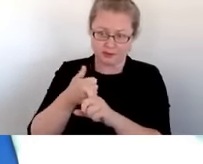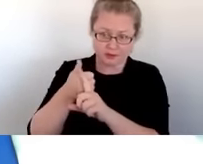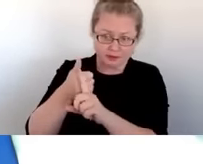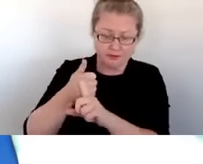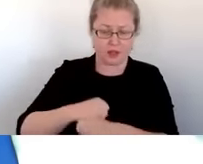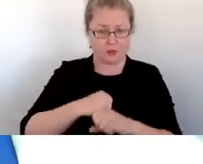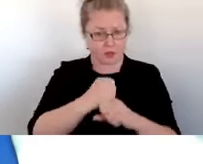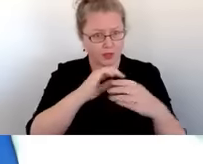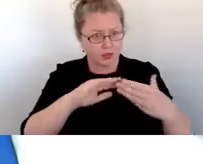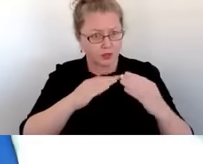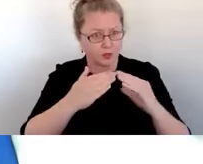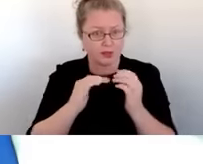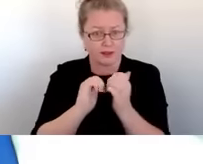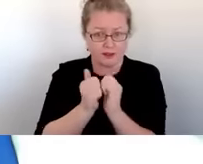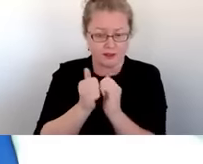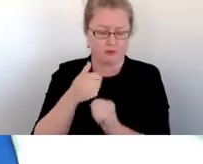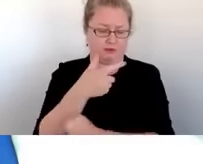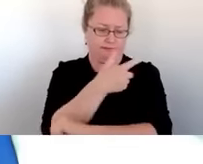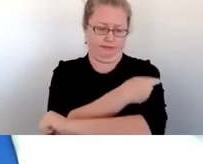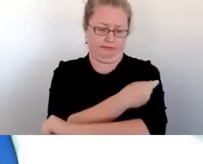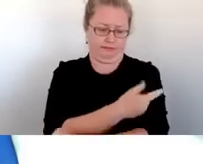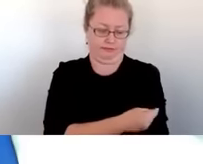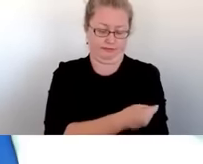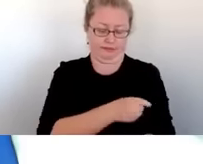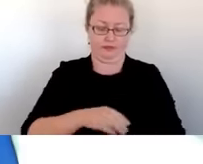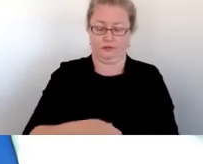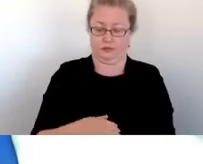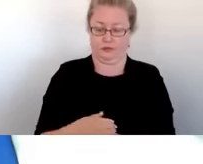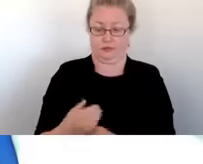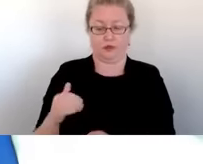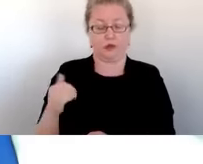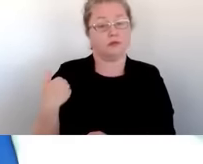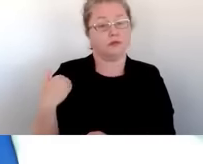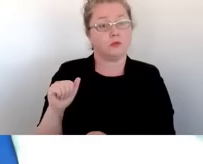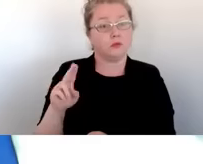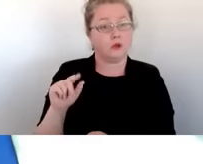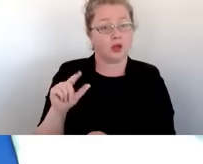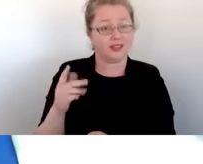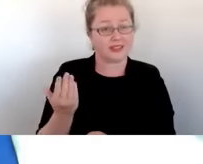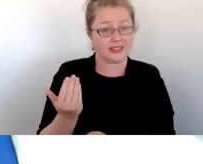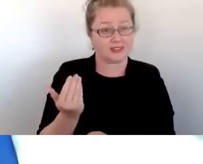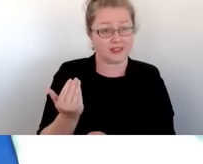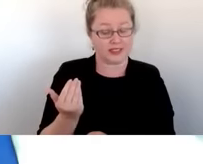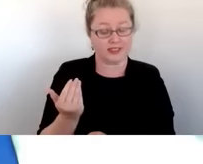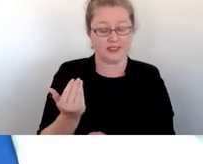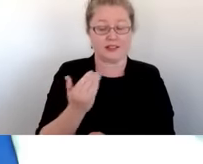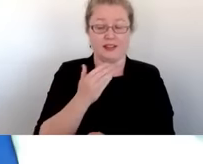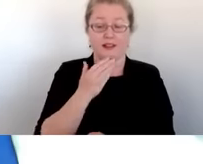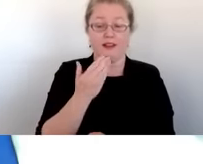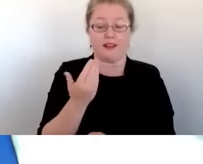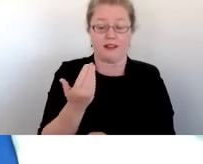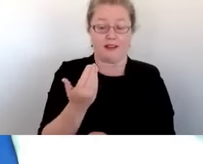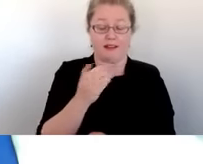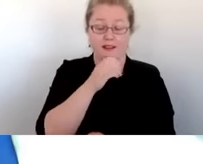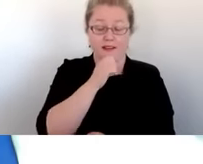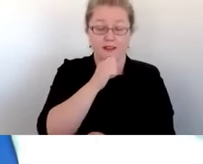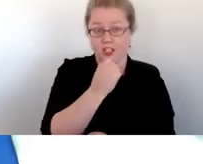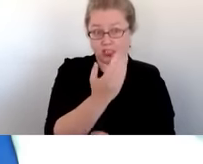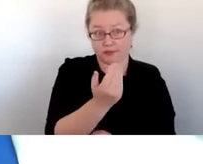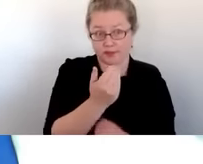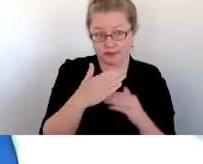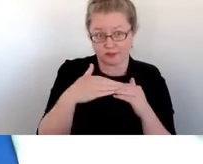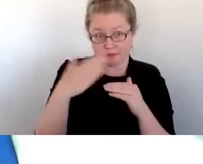in record numbers. As of August 15th, 92% of people in BC aged 12 and older had received the